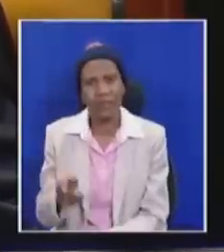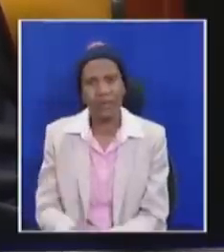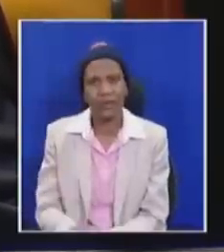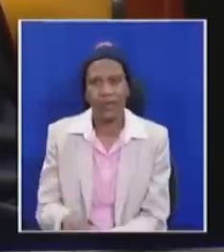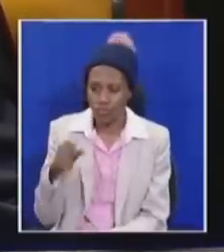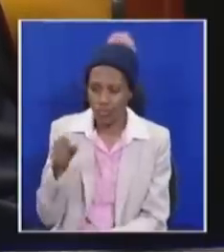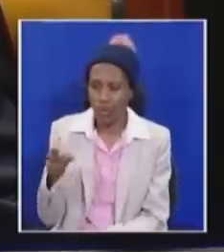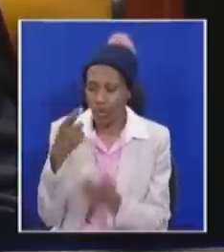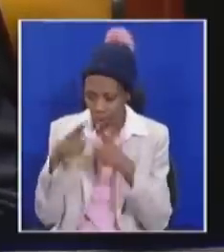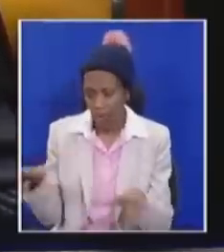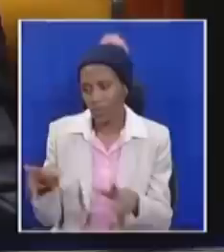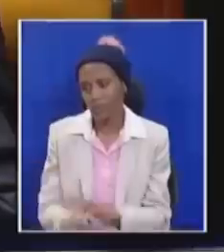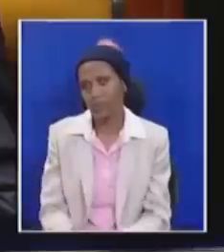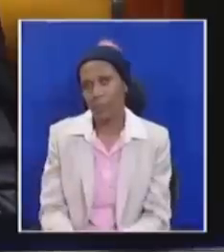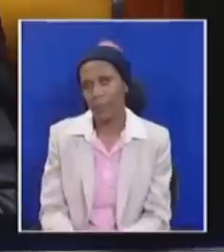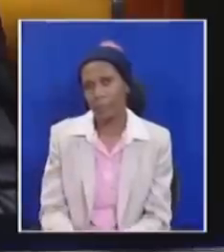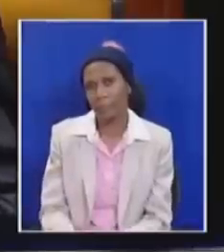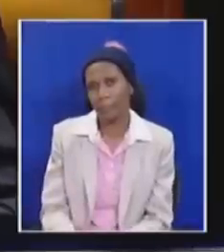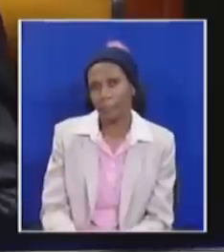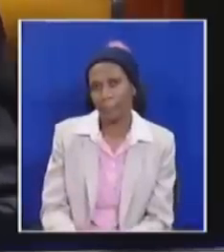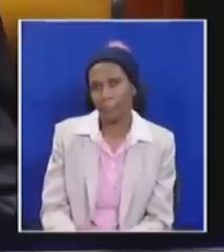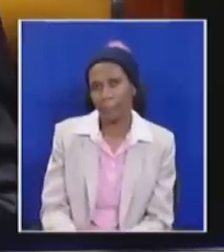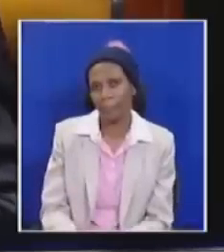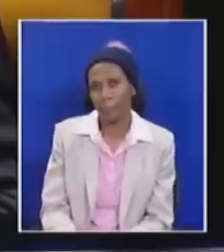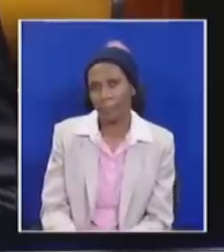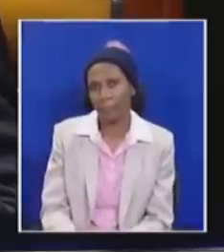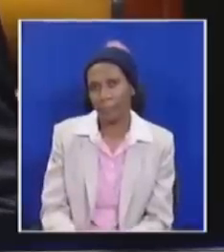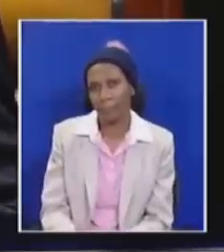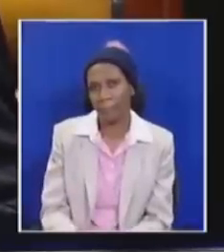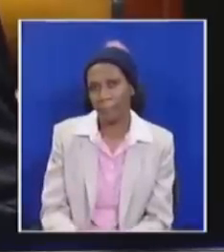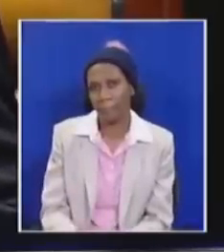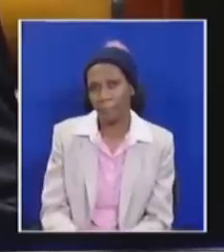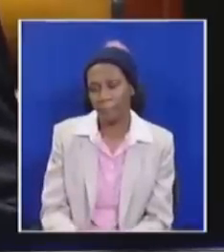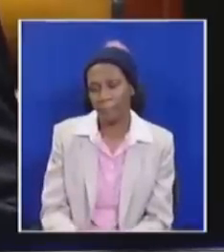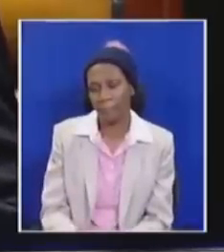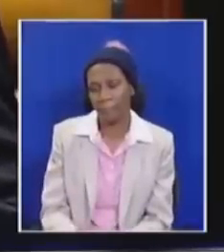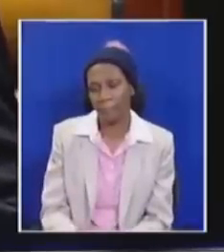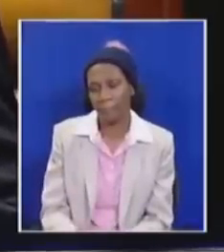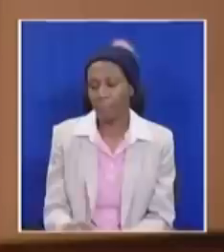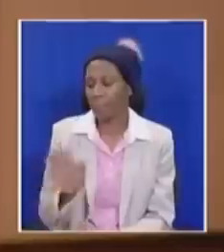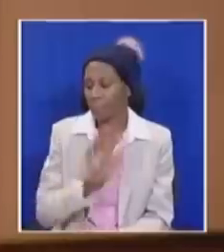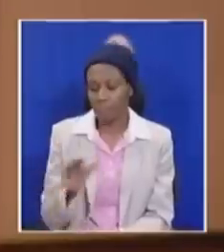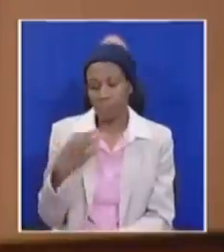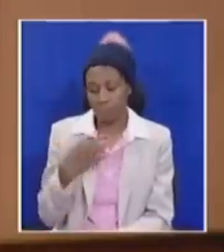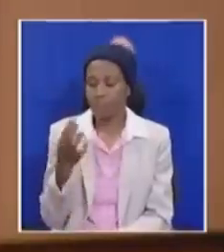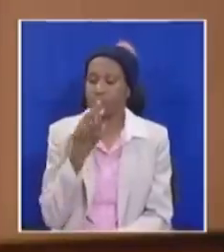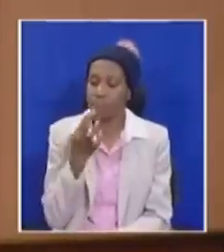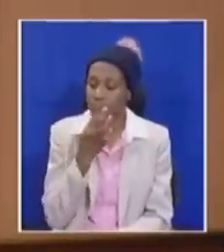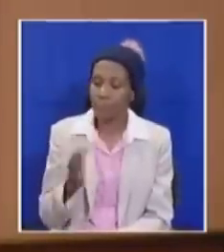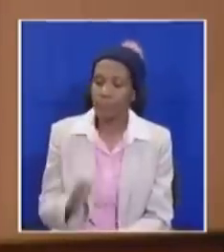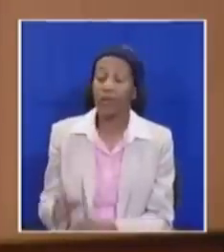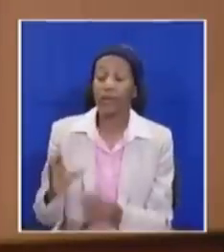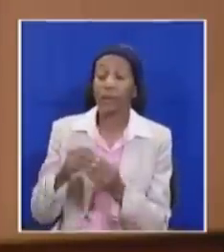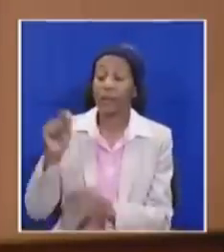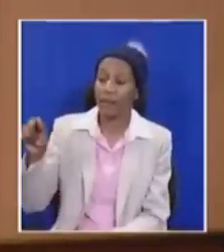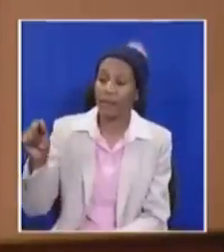been identified as crossing the boundaries of acceptability. No, Honorable DP, I said... Honorable